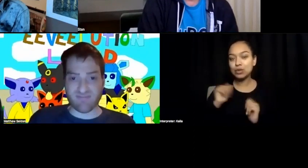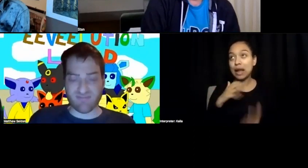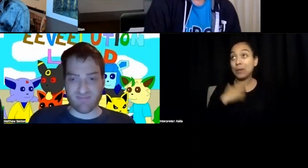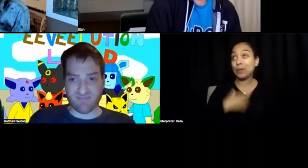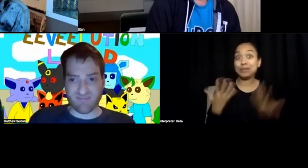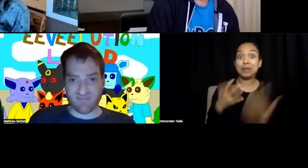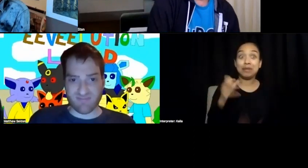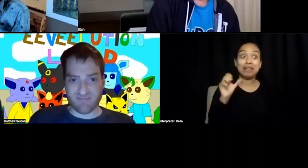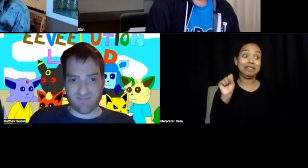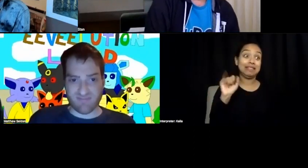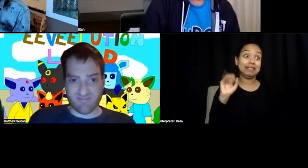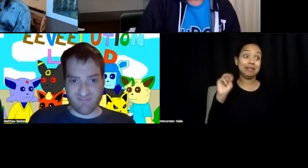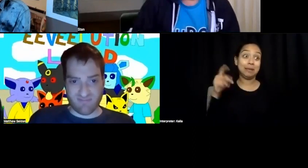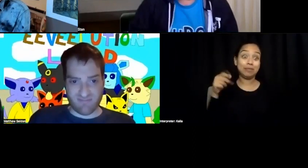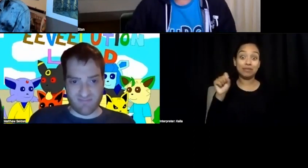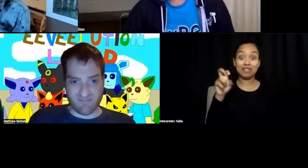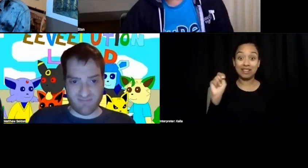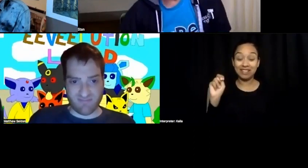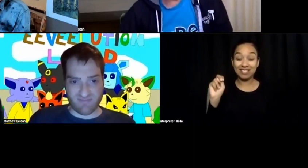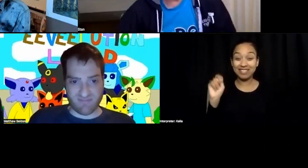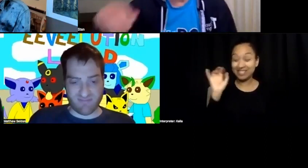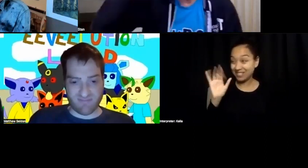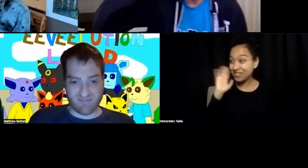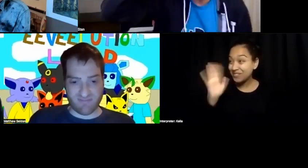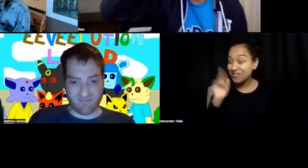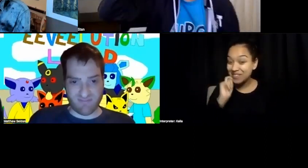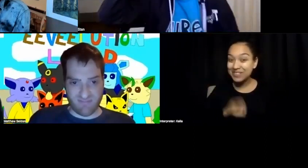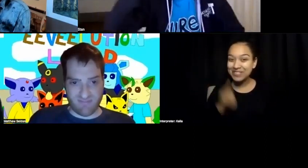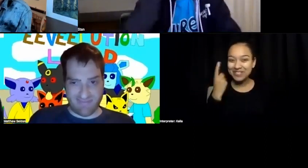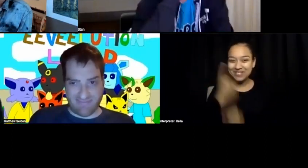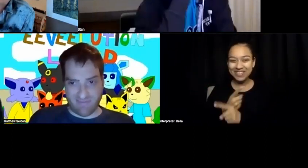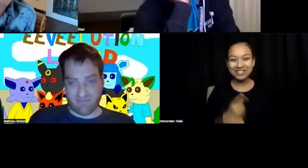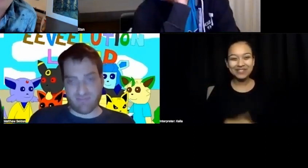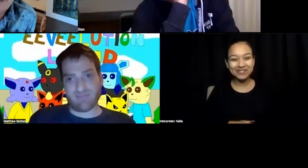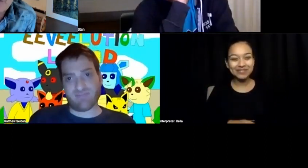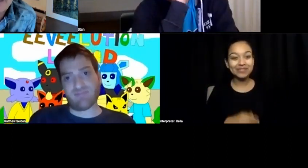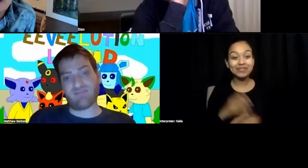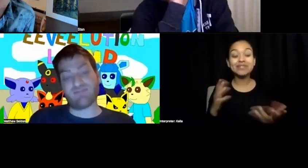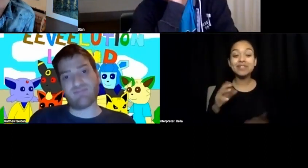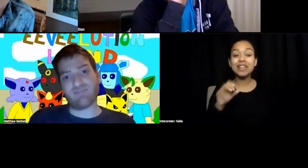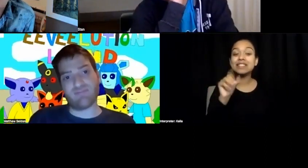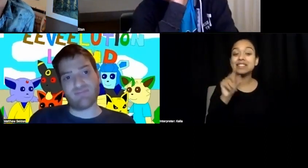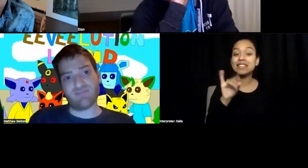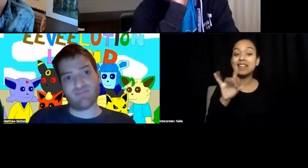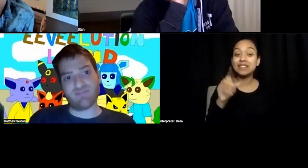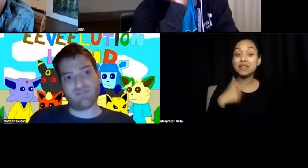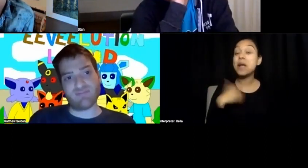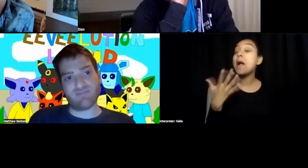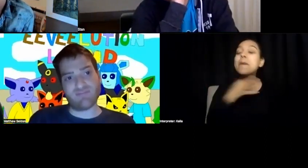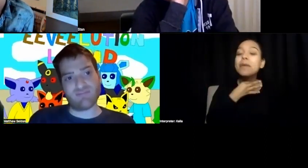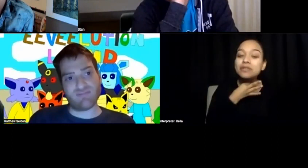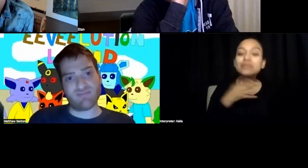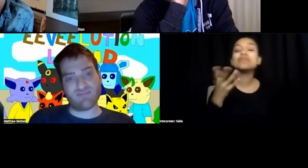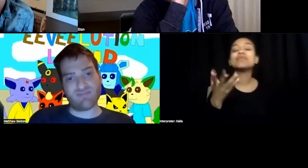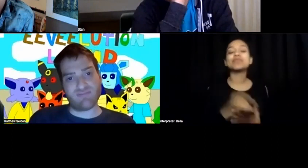or something. Oh my gosh. I know, then I'd be sitting pretty, huh? And now I have a question about that, about writing for